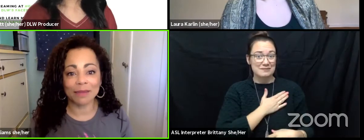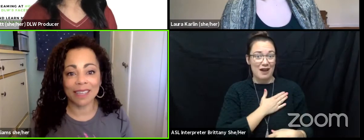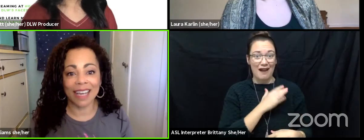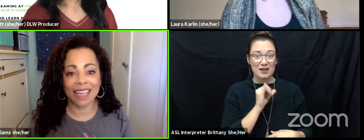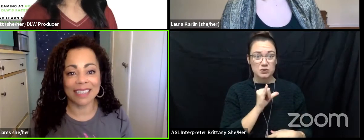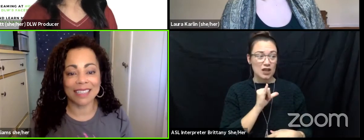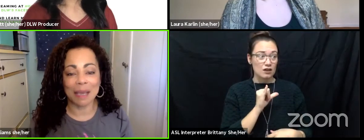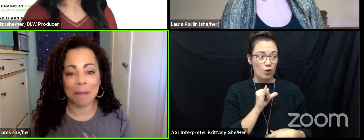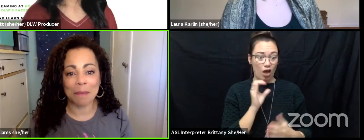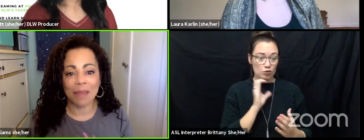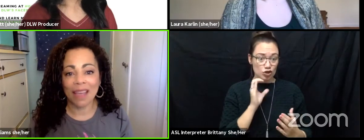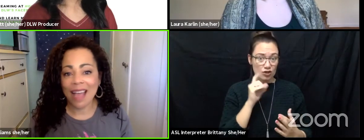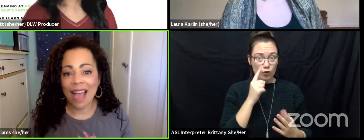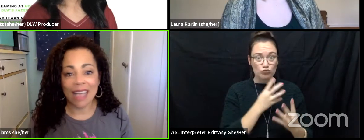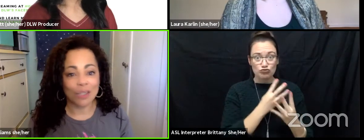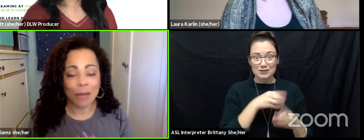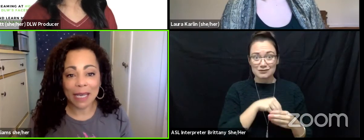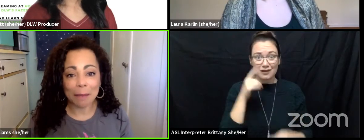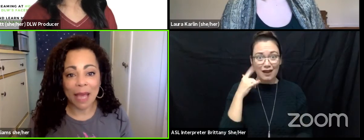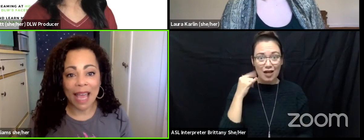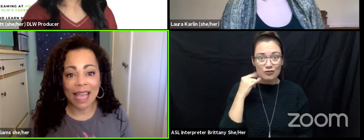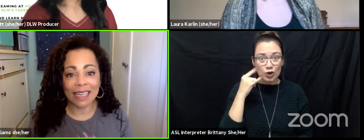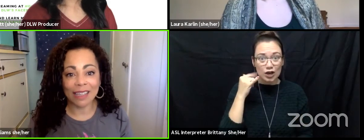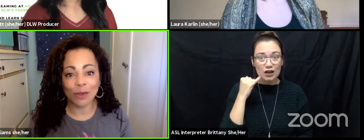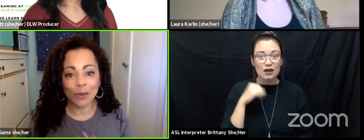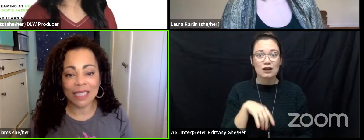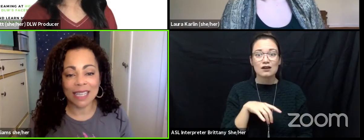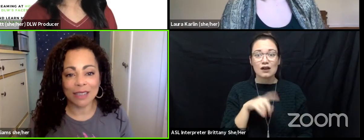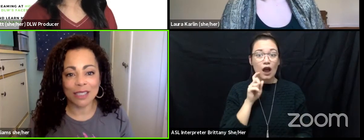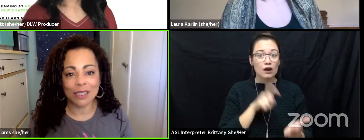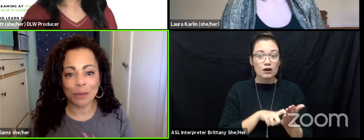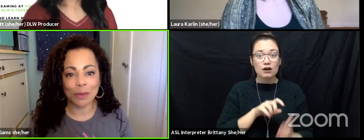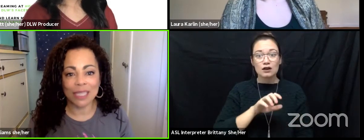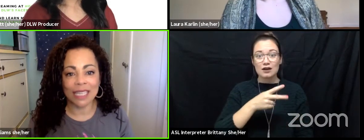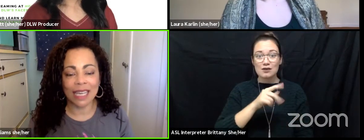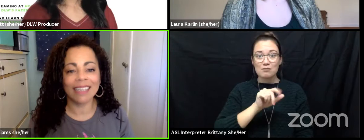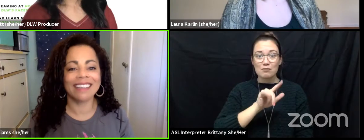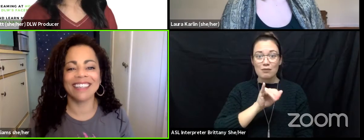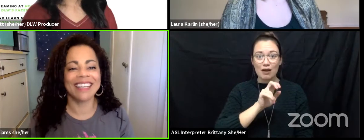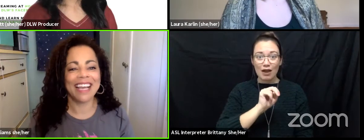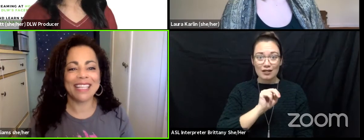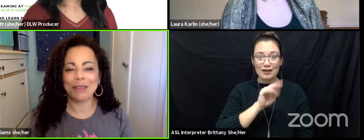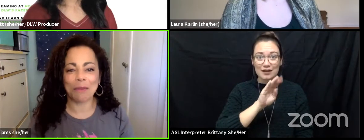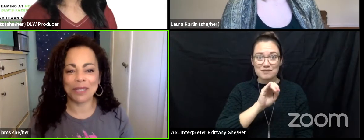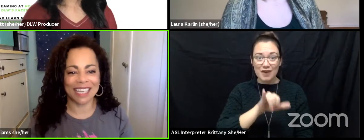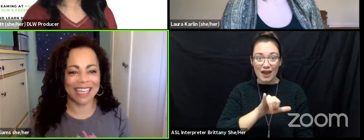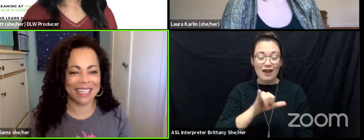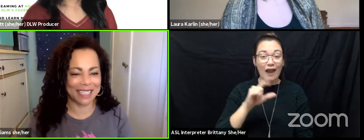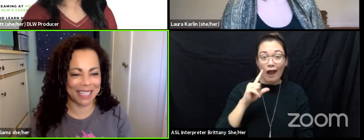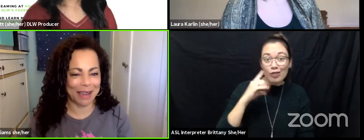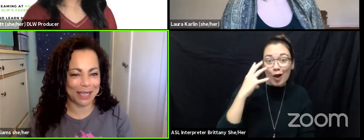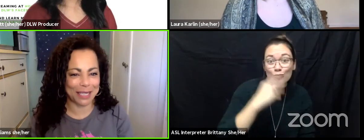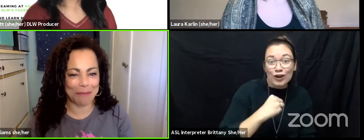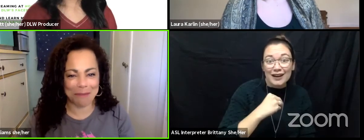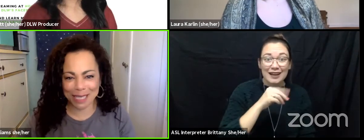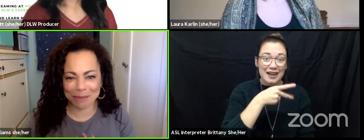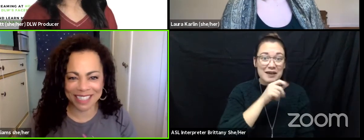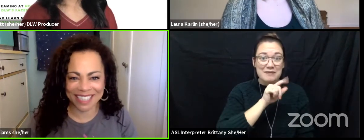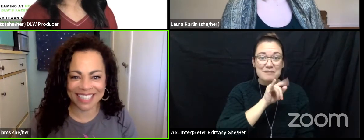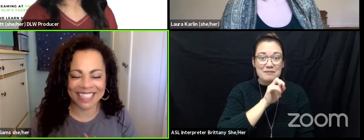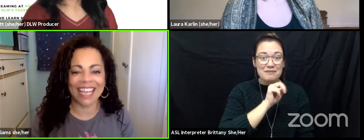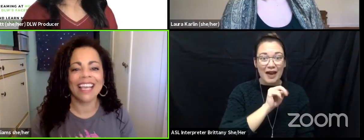California. And I saw Pelican Bay and I thought, oh, that sounds super pretty. It's not pretty. It's the only